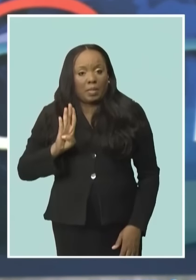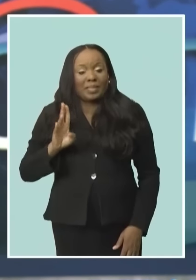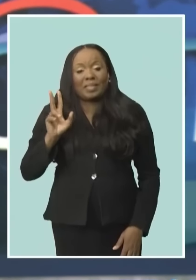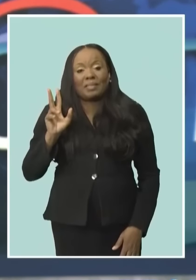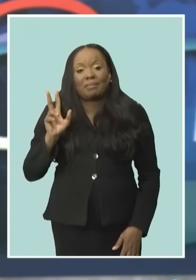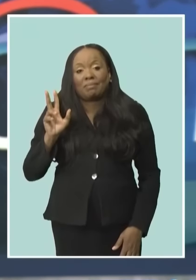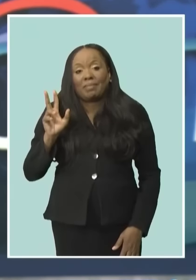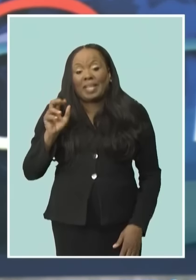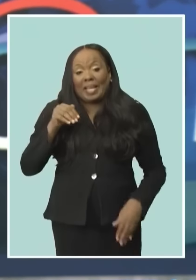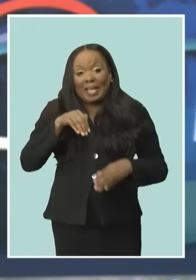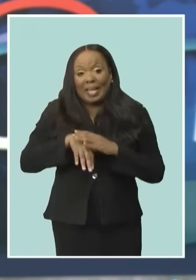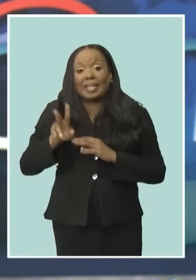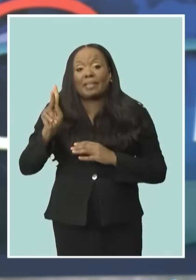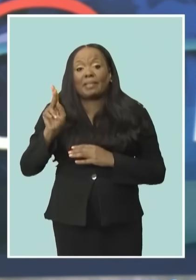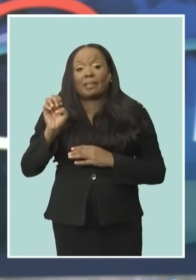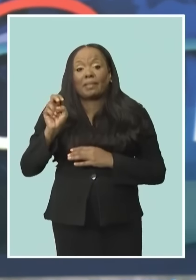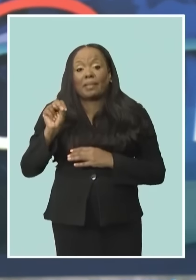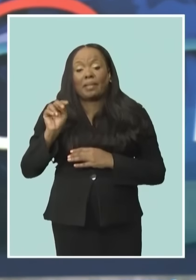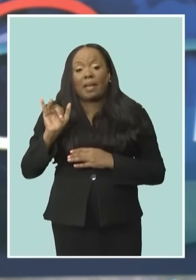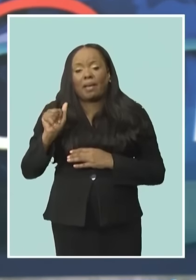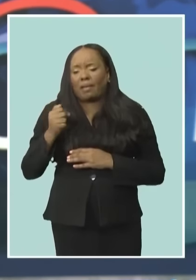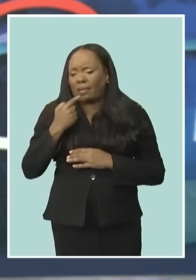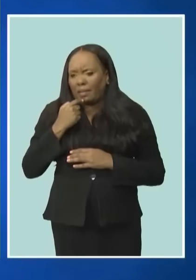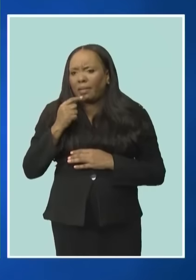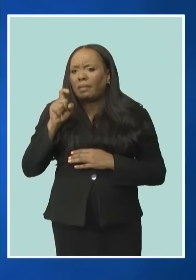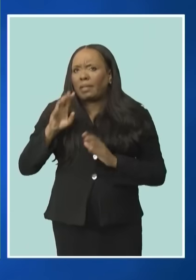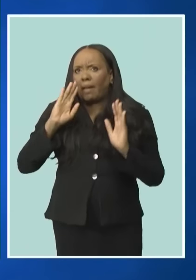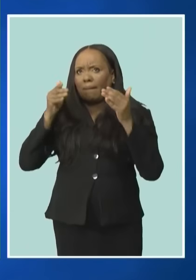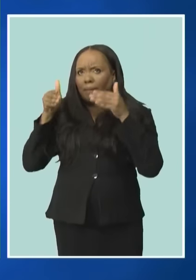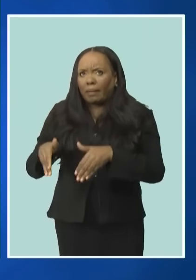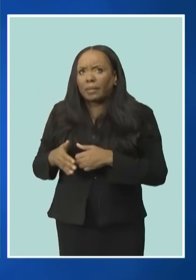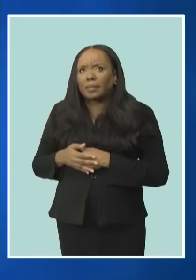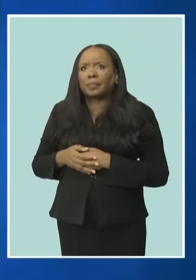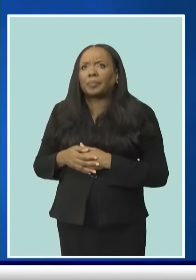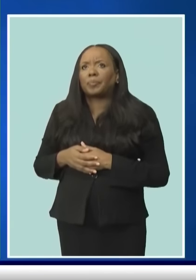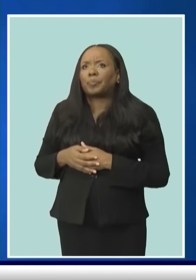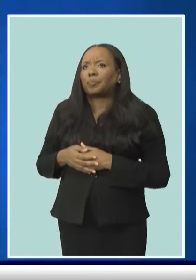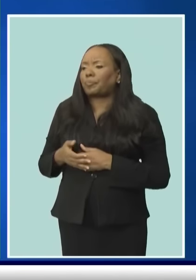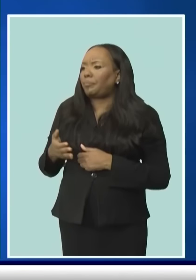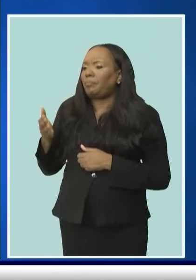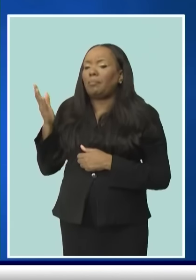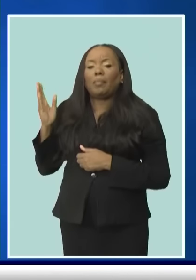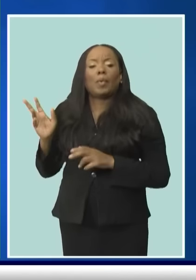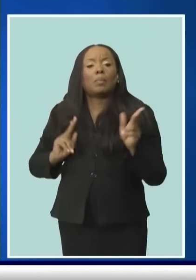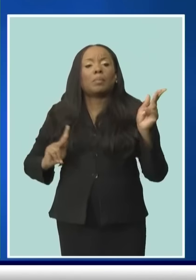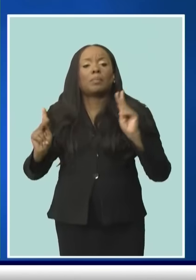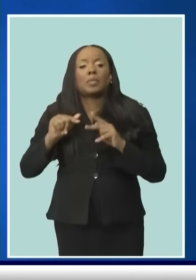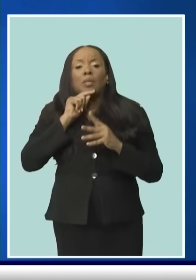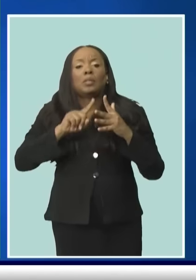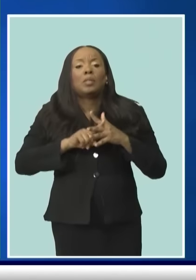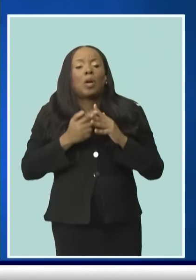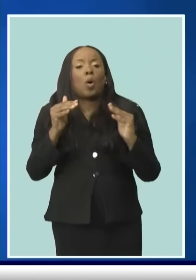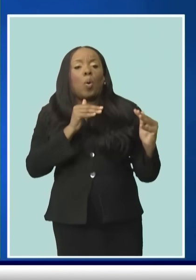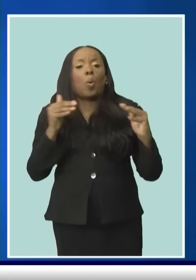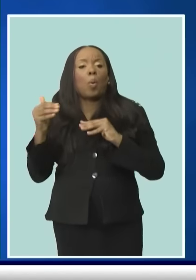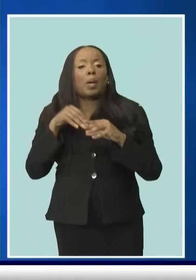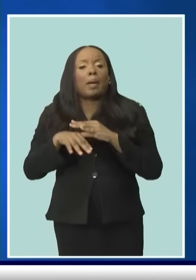be distracted and lose focus. People are not starting wars in Africa because Africa has